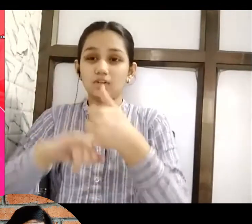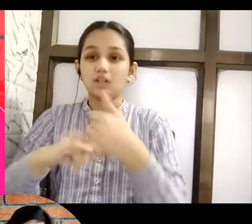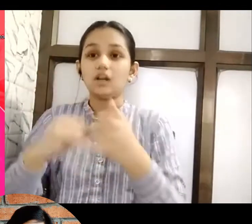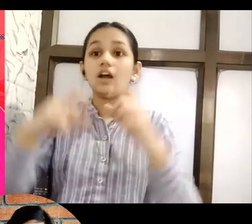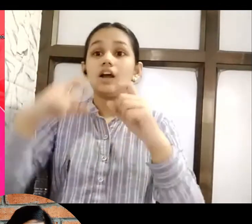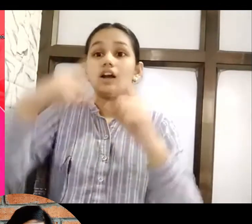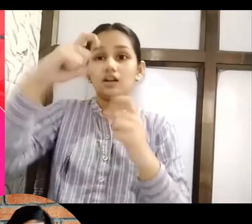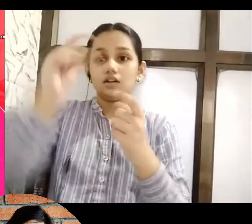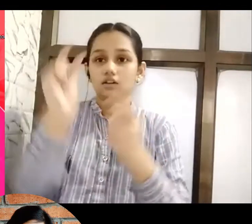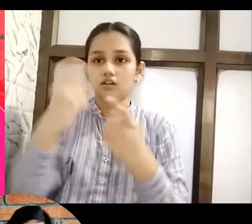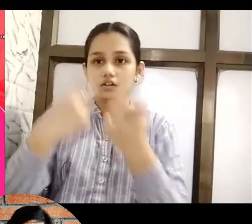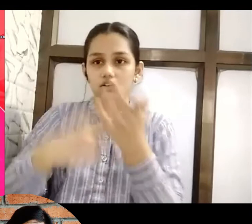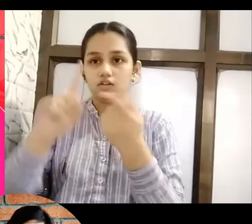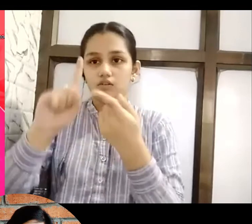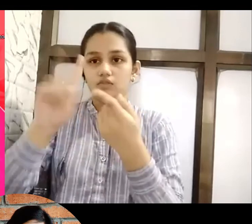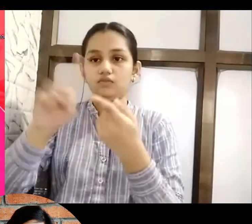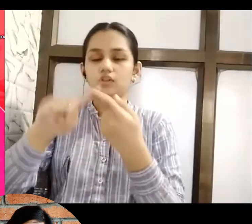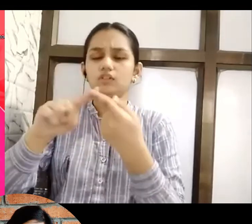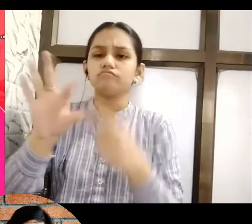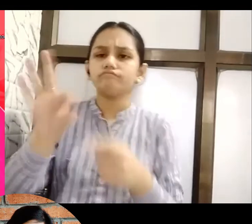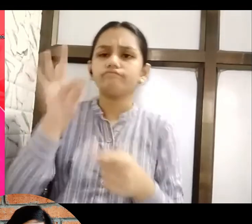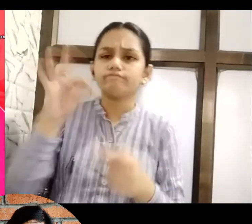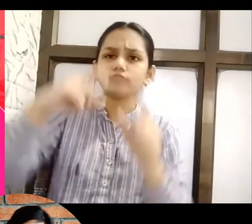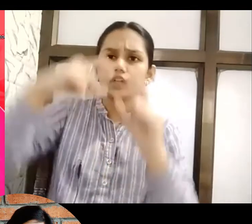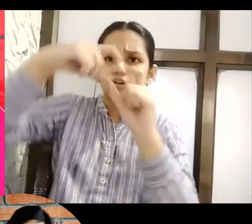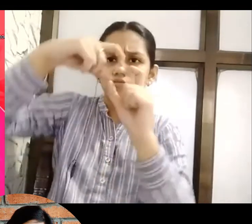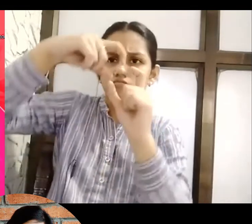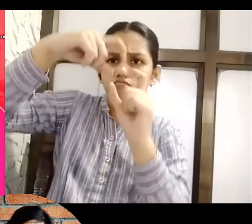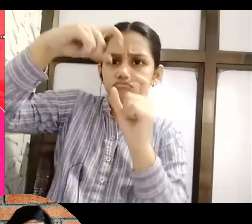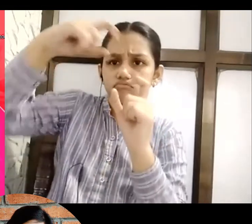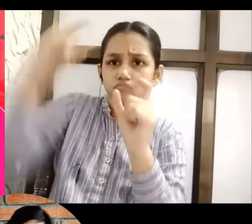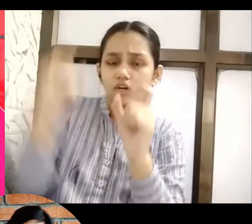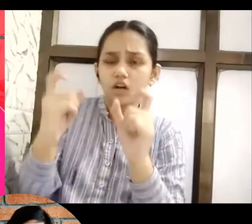curve. Correct? But if I want the curve, I can